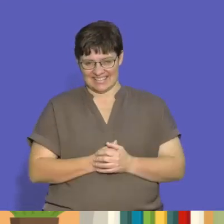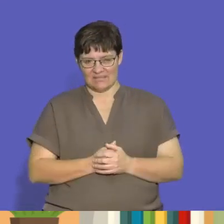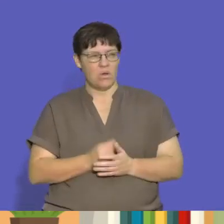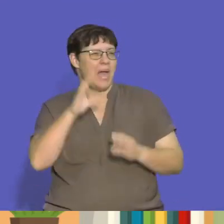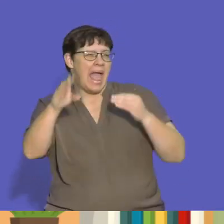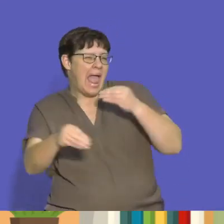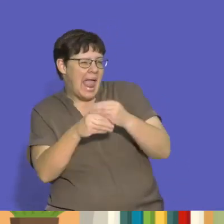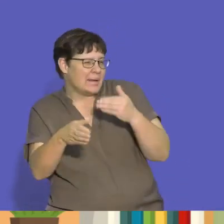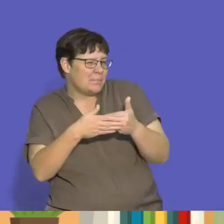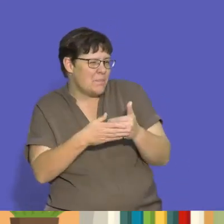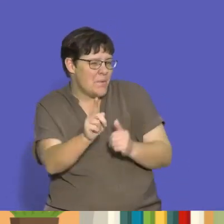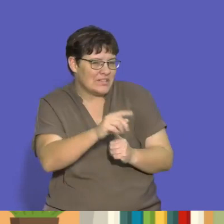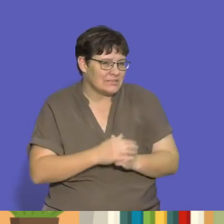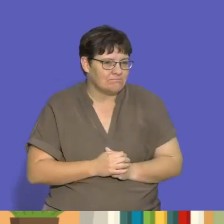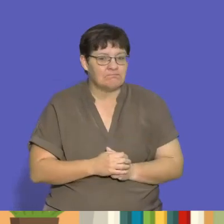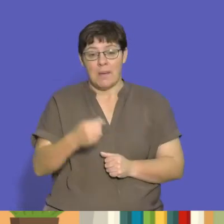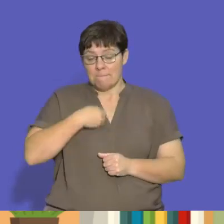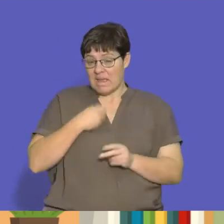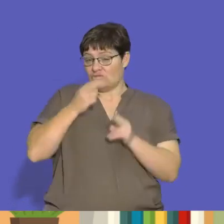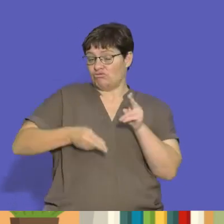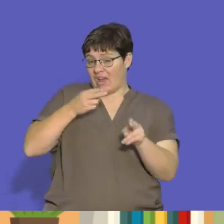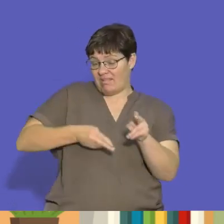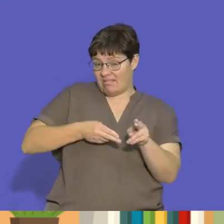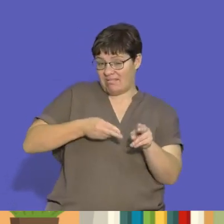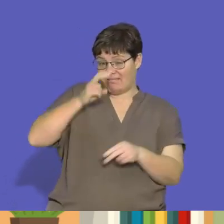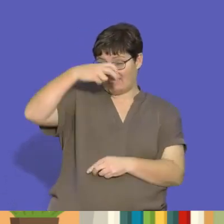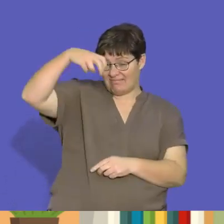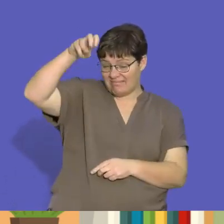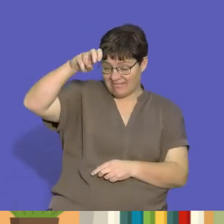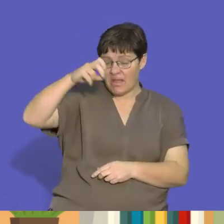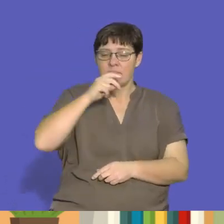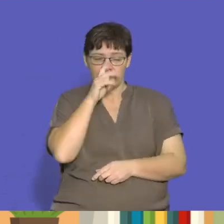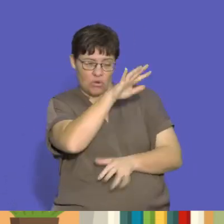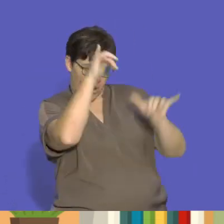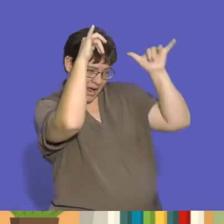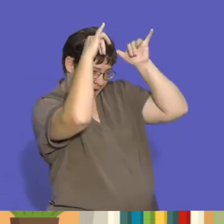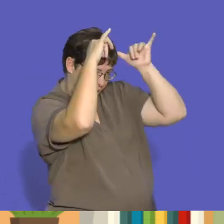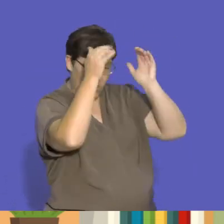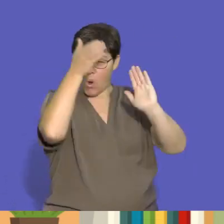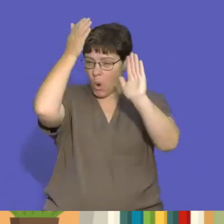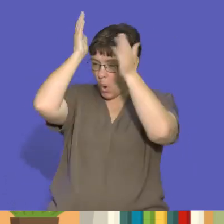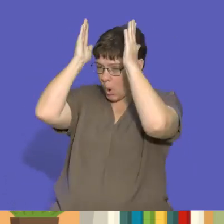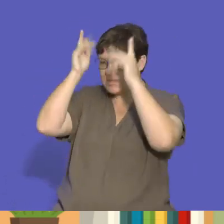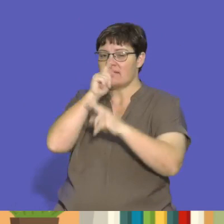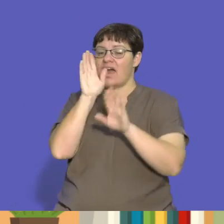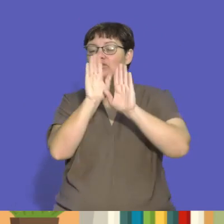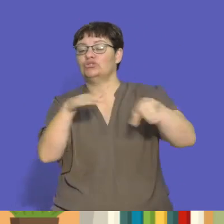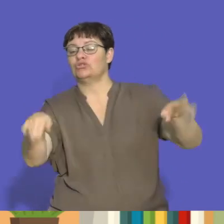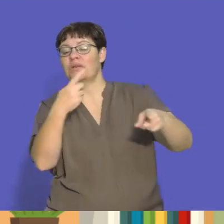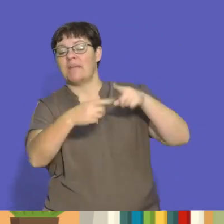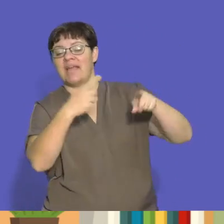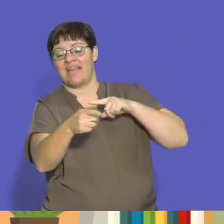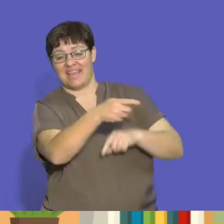Lovely. Let's add something else now. I traveled by train and I saw a cow, some horses,